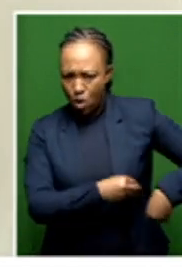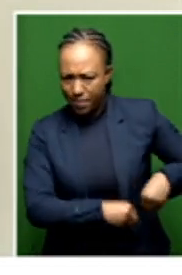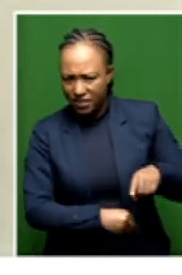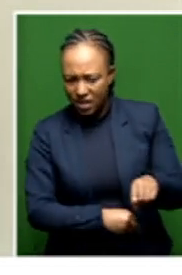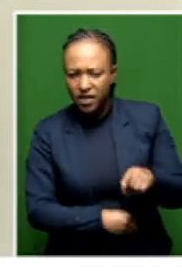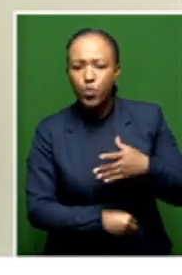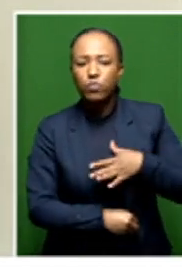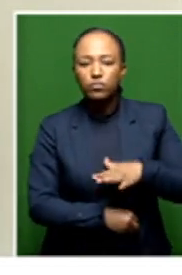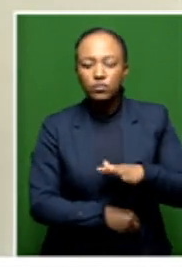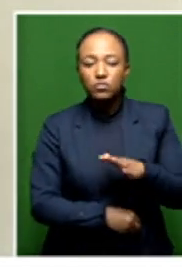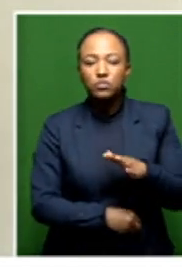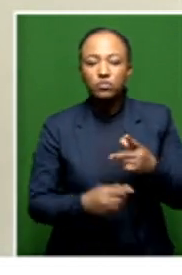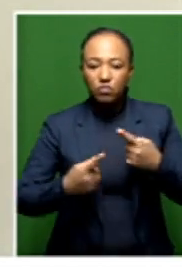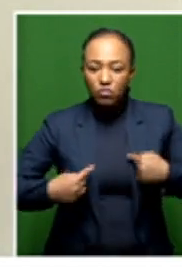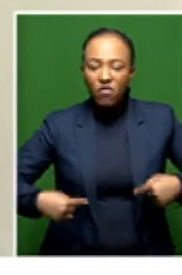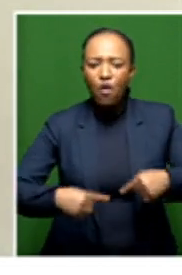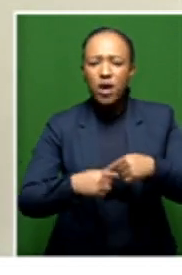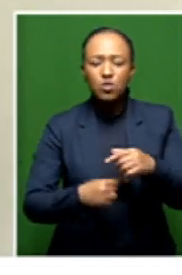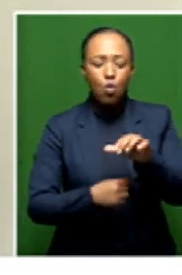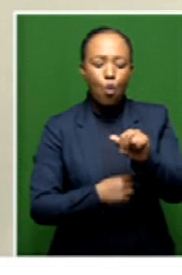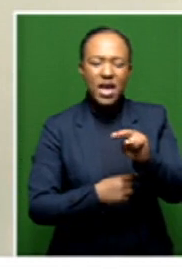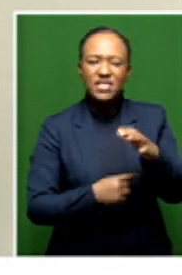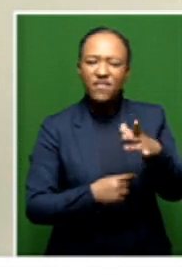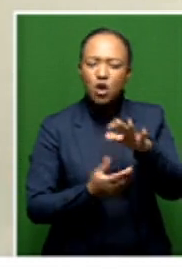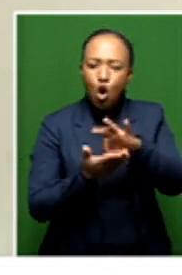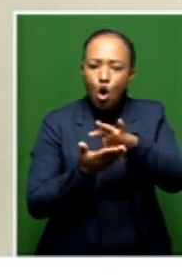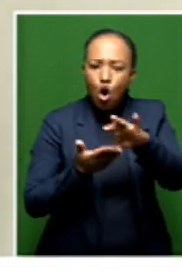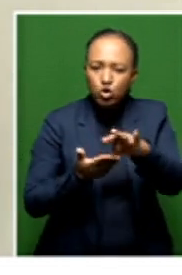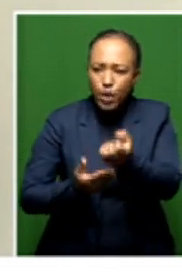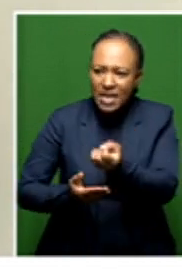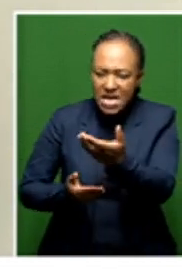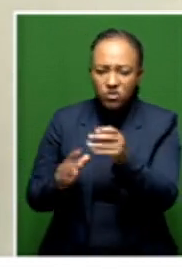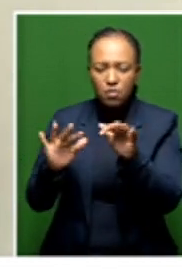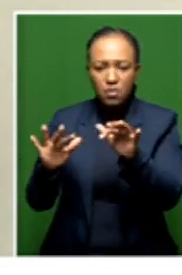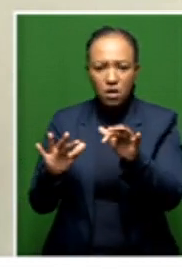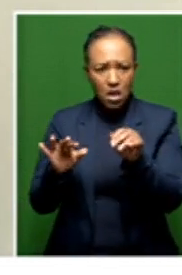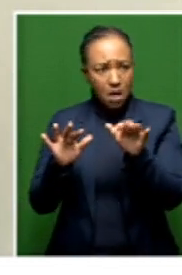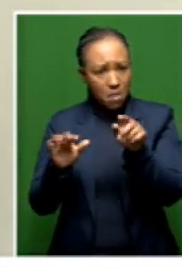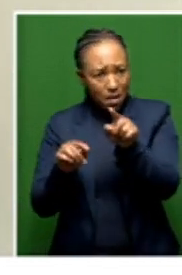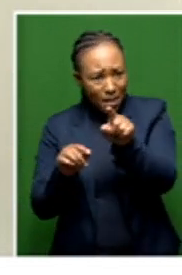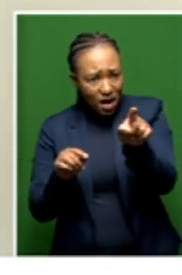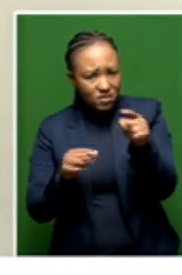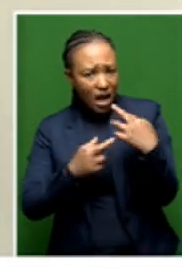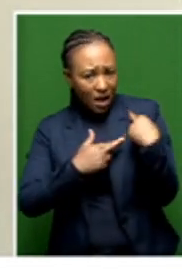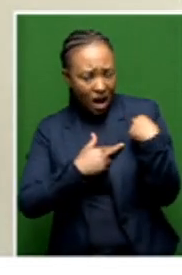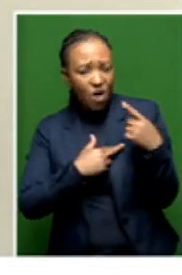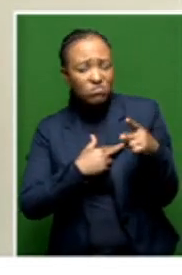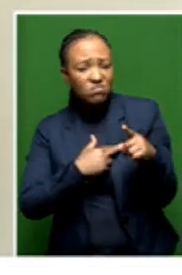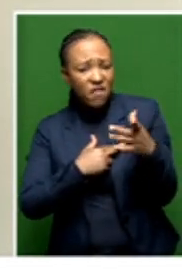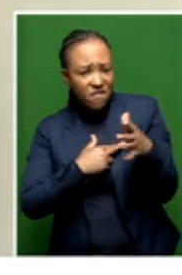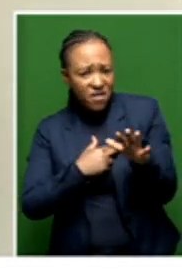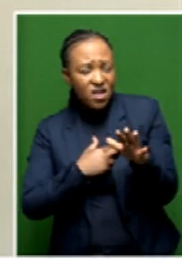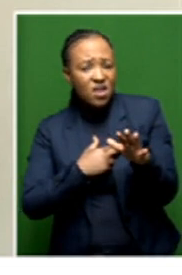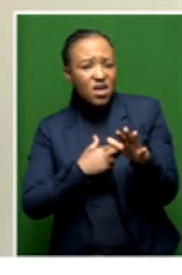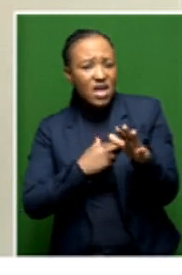to advance the contract that the ANC gave to our people, people need to begin to be accountable for the roles